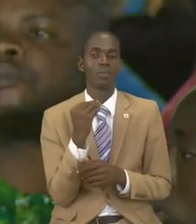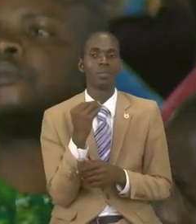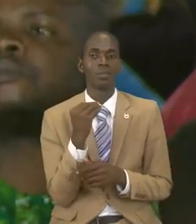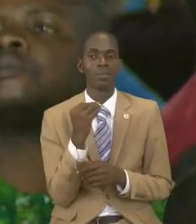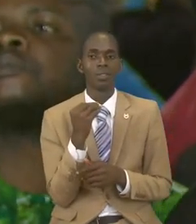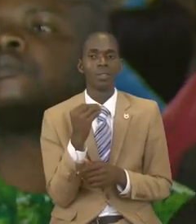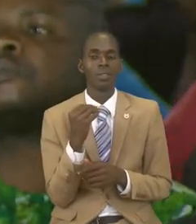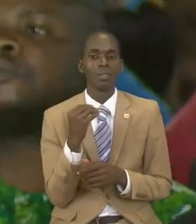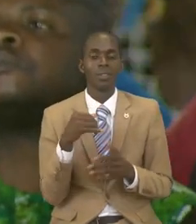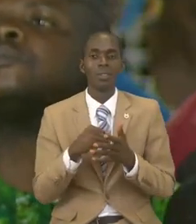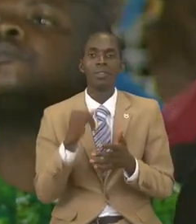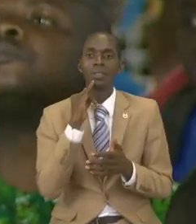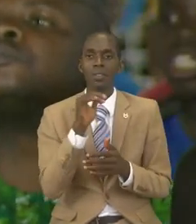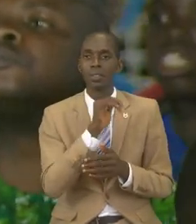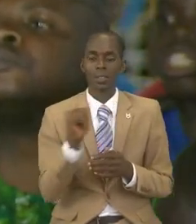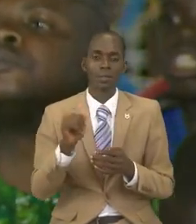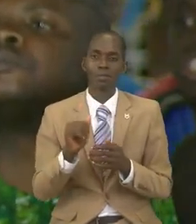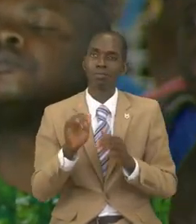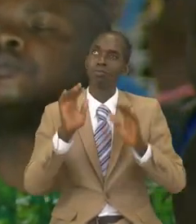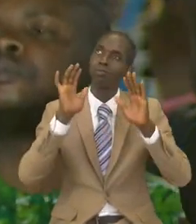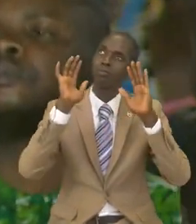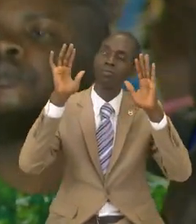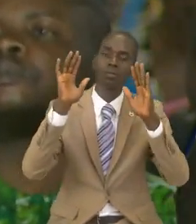a glorious experience.